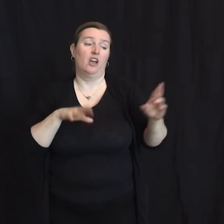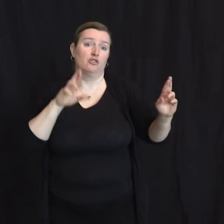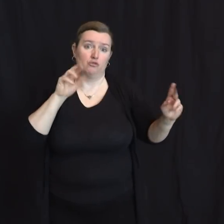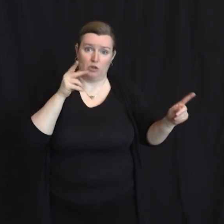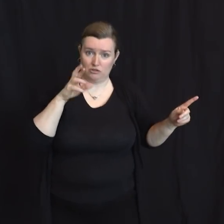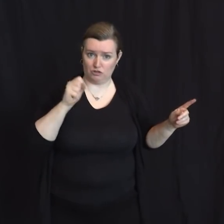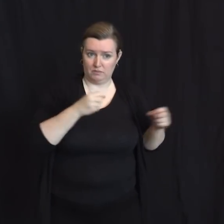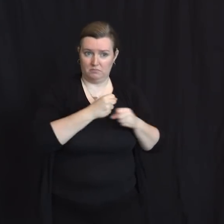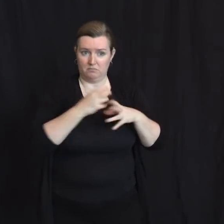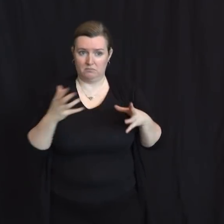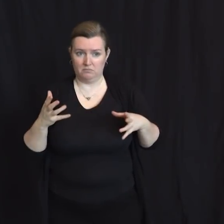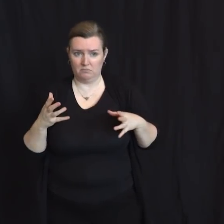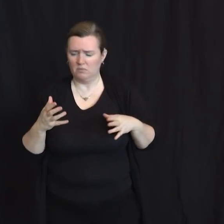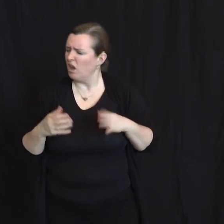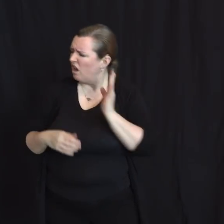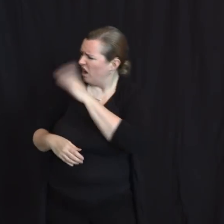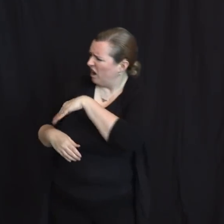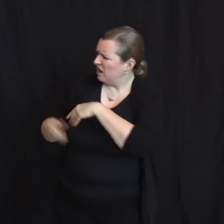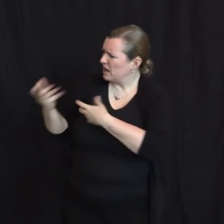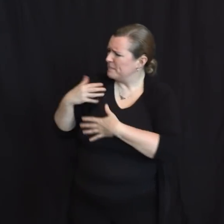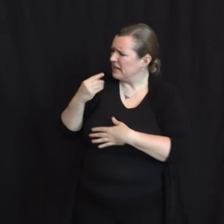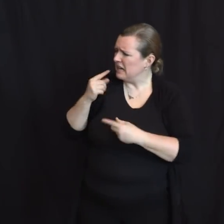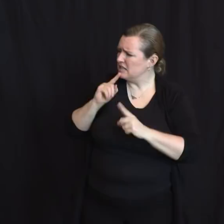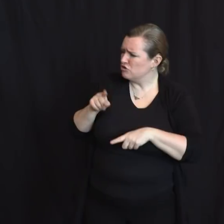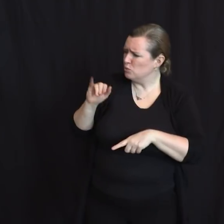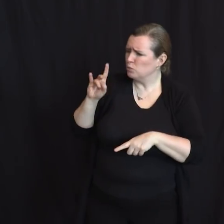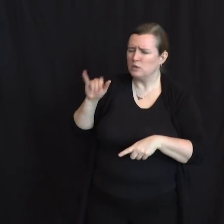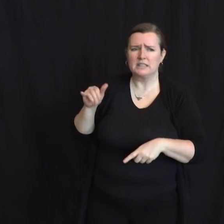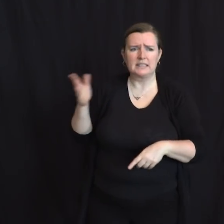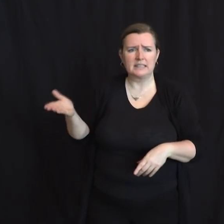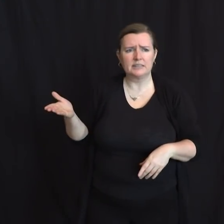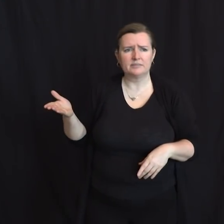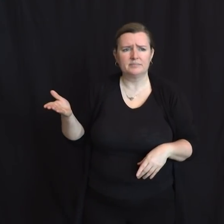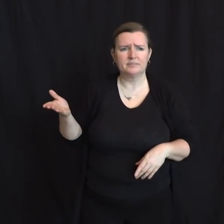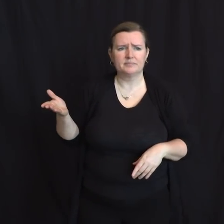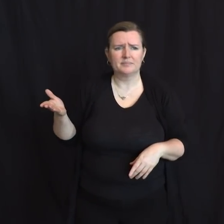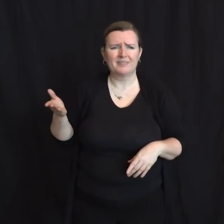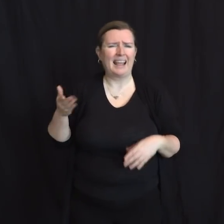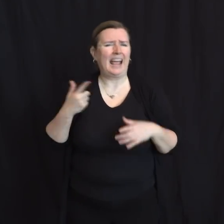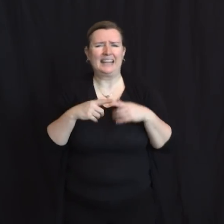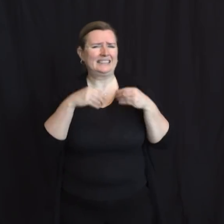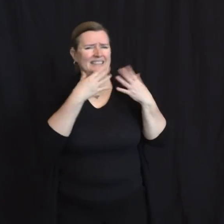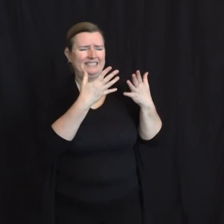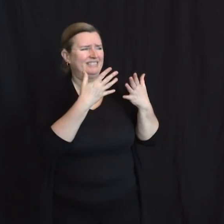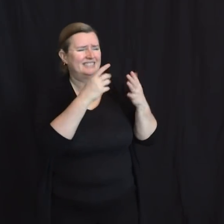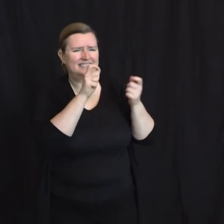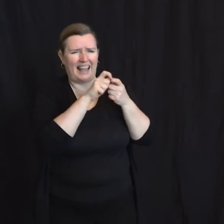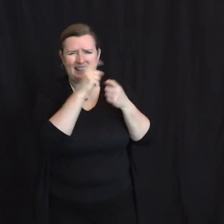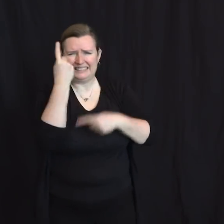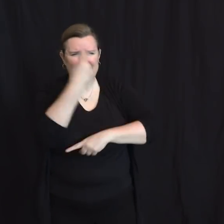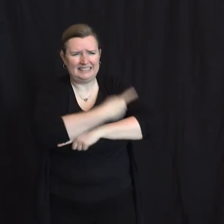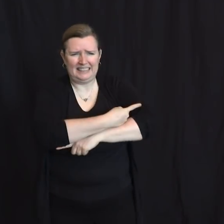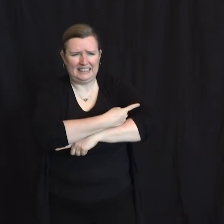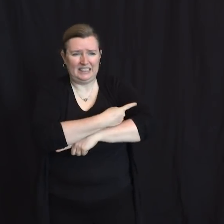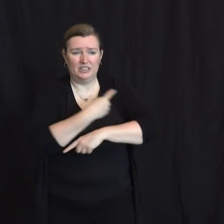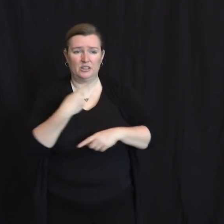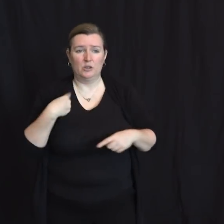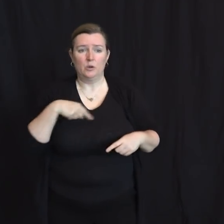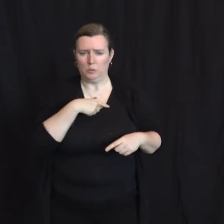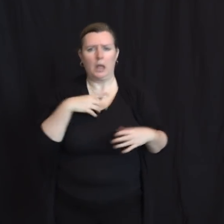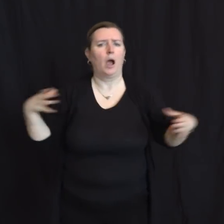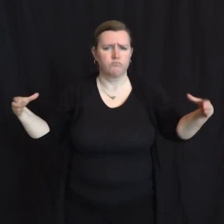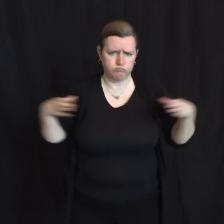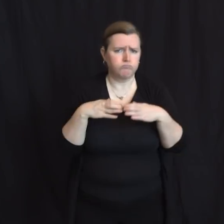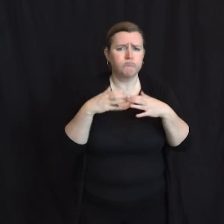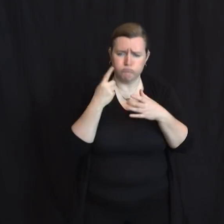that? I can't give you an exact date, but I can tell you that we meet regularly and we're